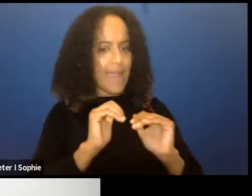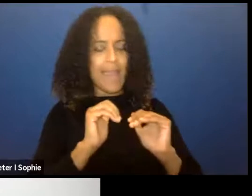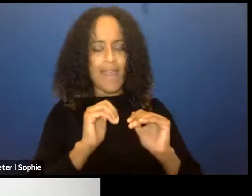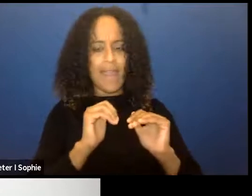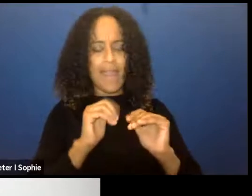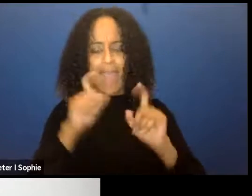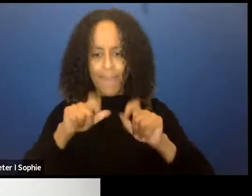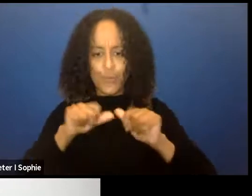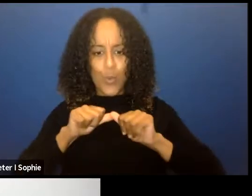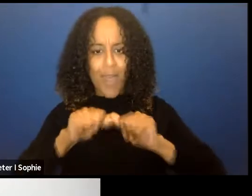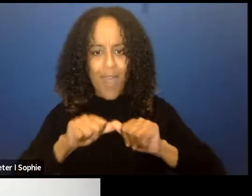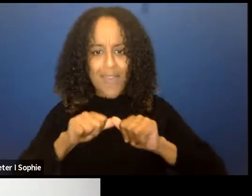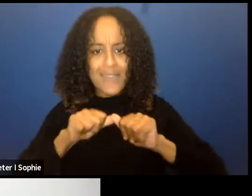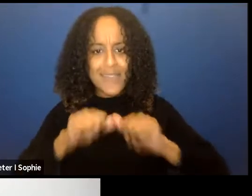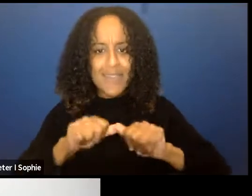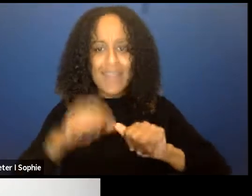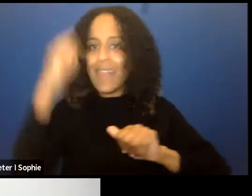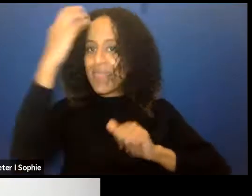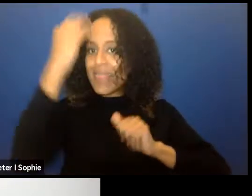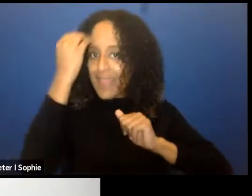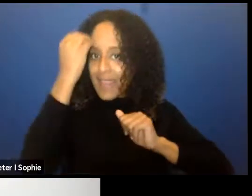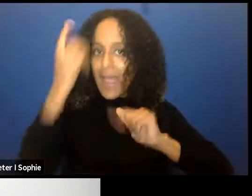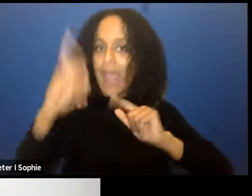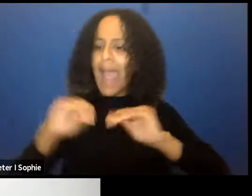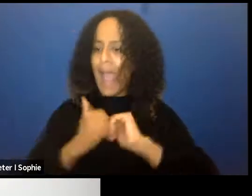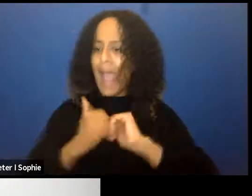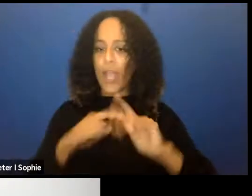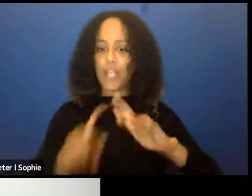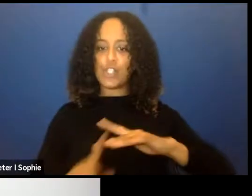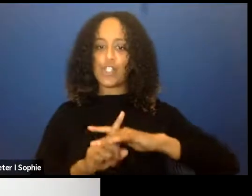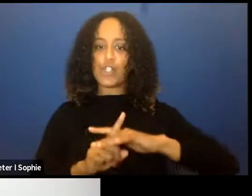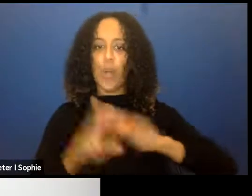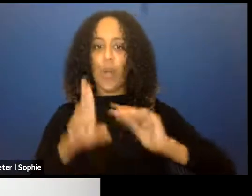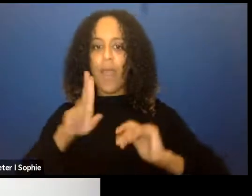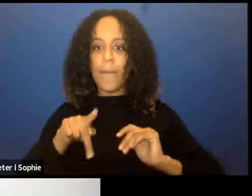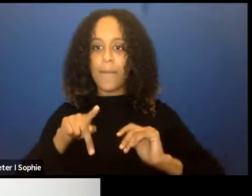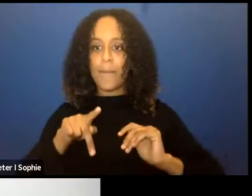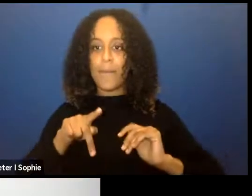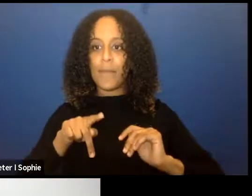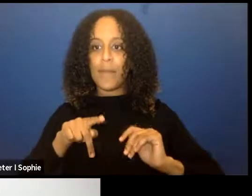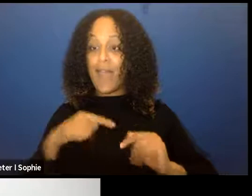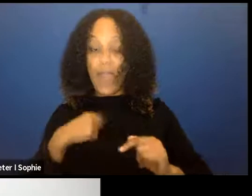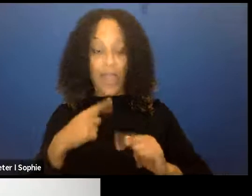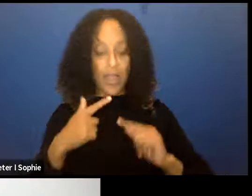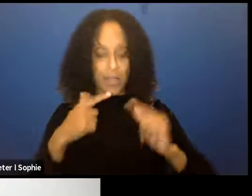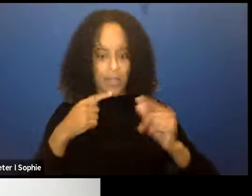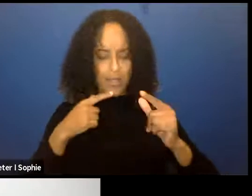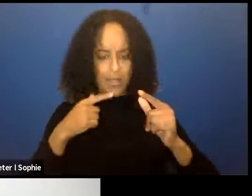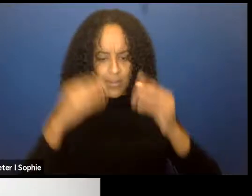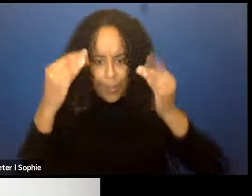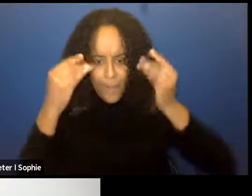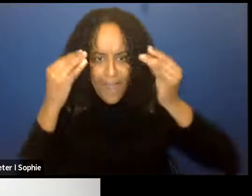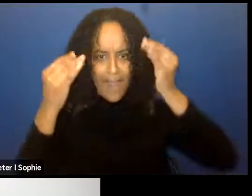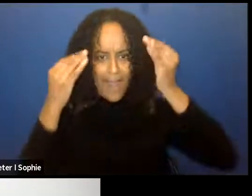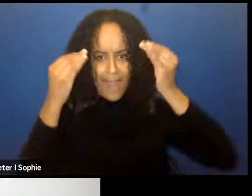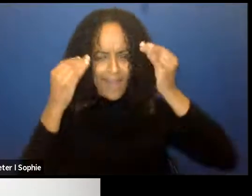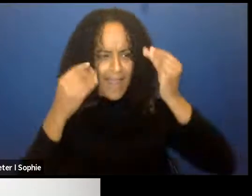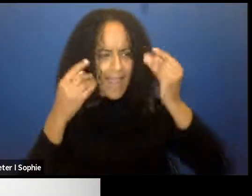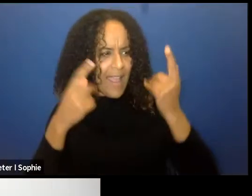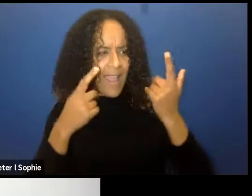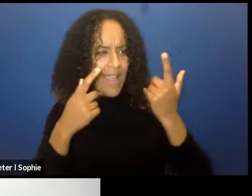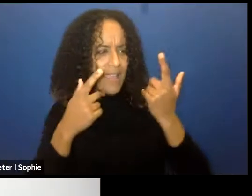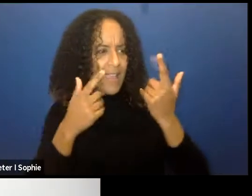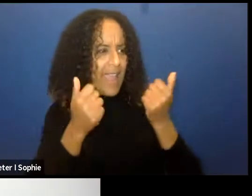to constantly think about how am I showing up. I ruminate. I go back and I play everything that happens in